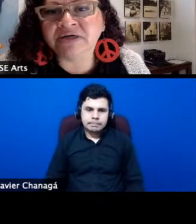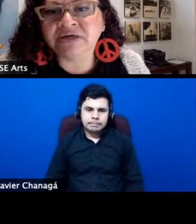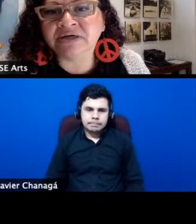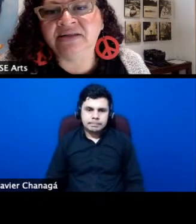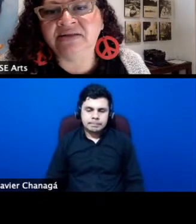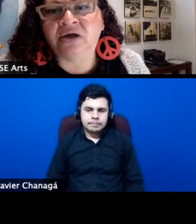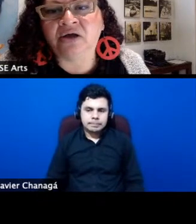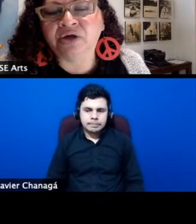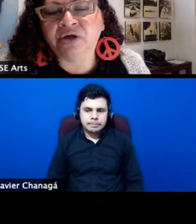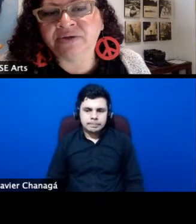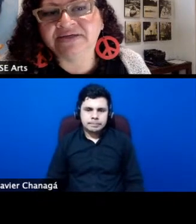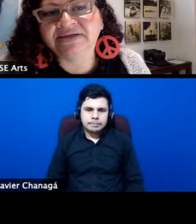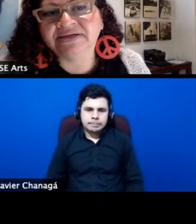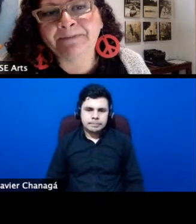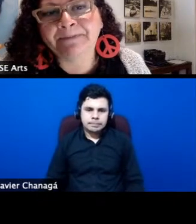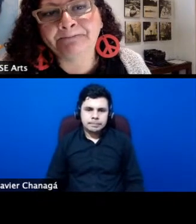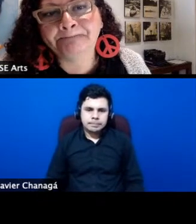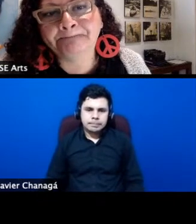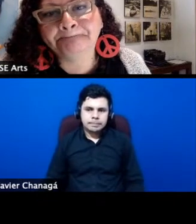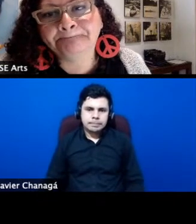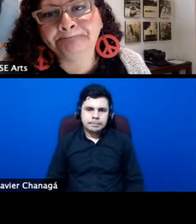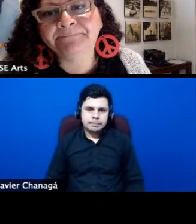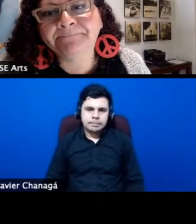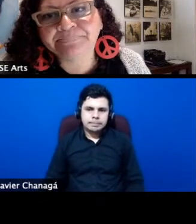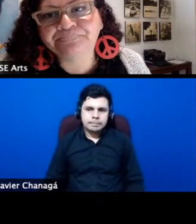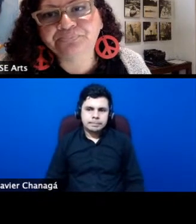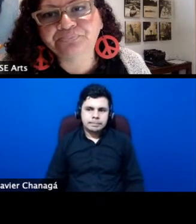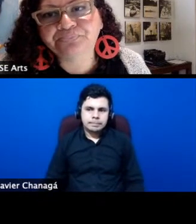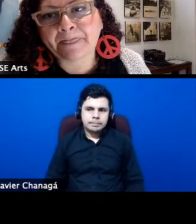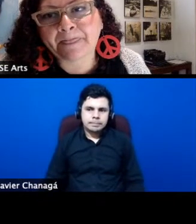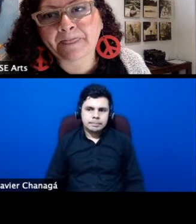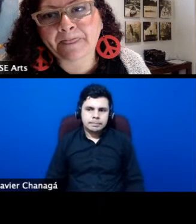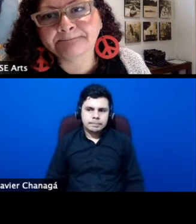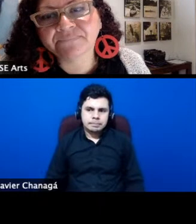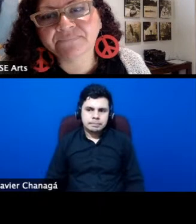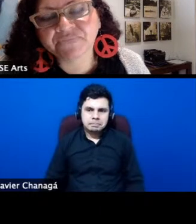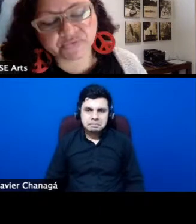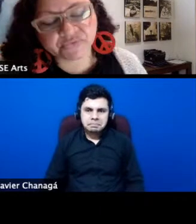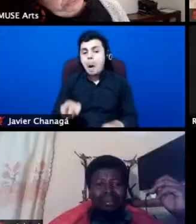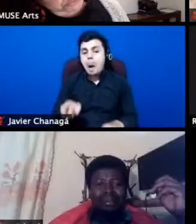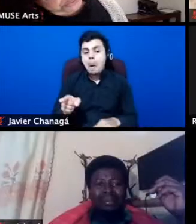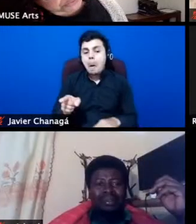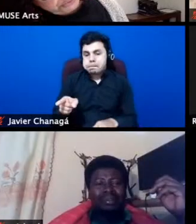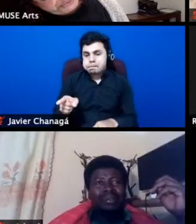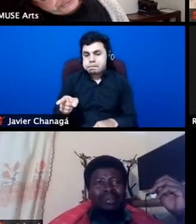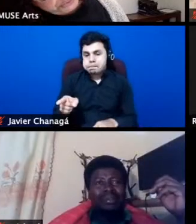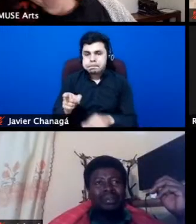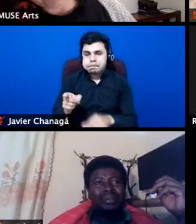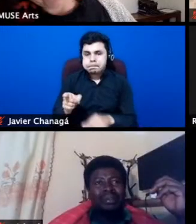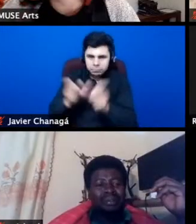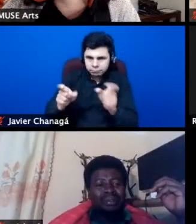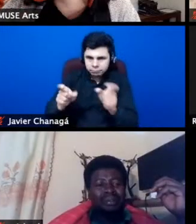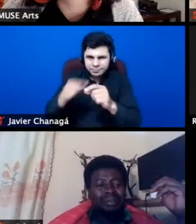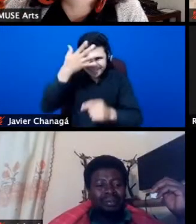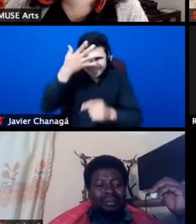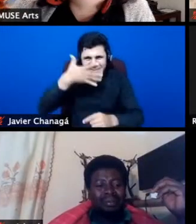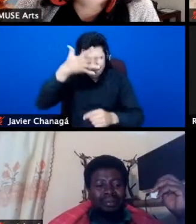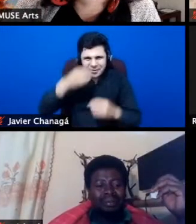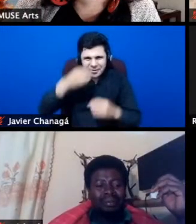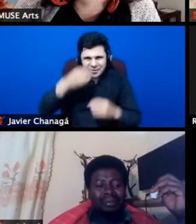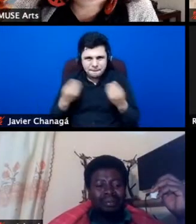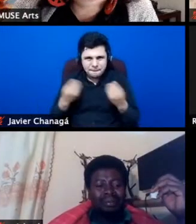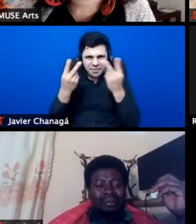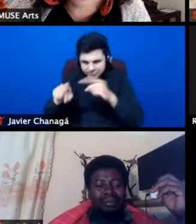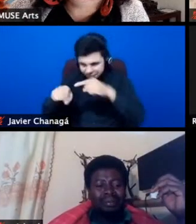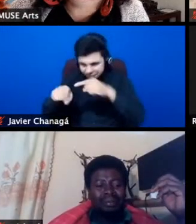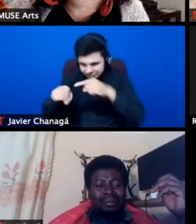inequity. Bueno, esas son las inquietudes y aportes que nos dejan ahí en el chat de